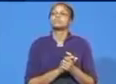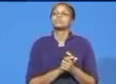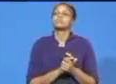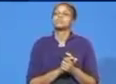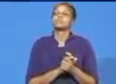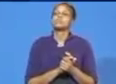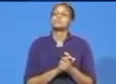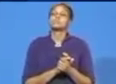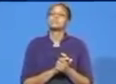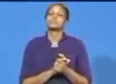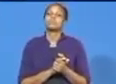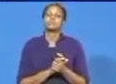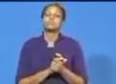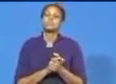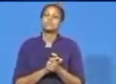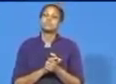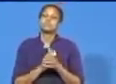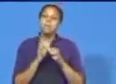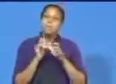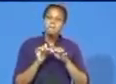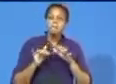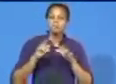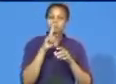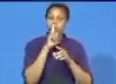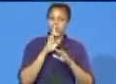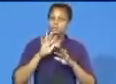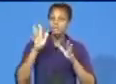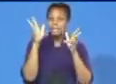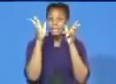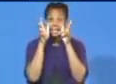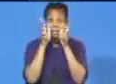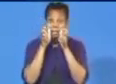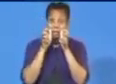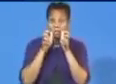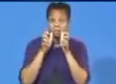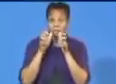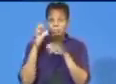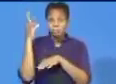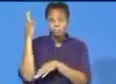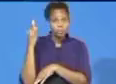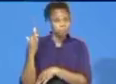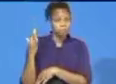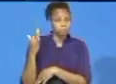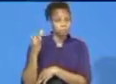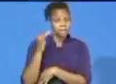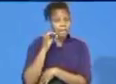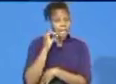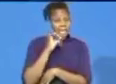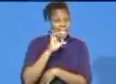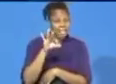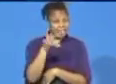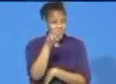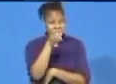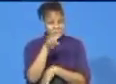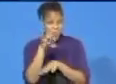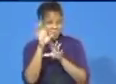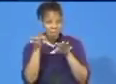As he plays softly, listen to the preacher. If you could have fixed